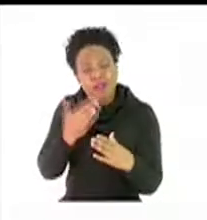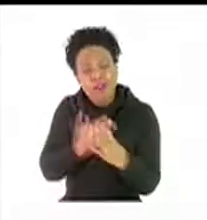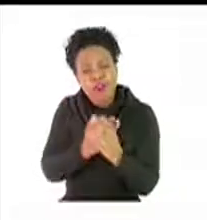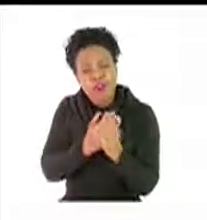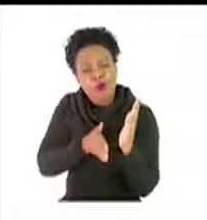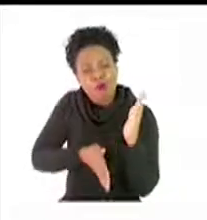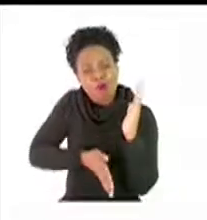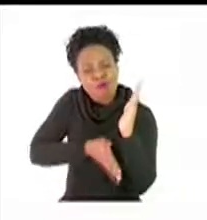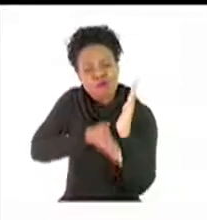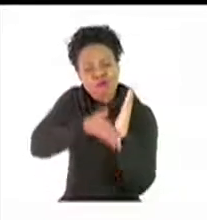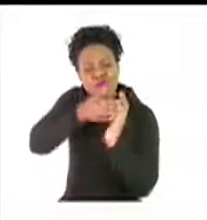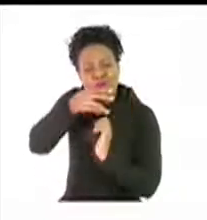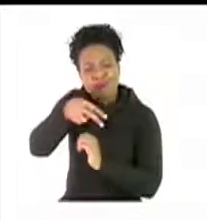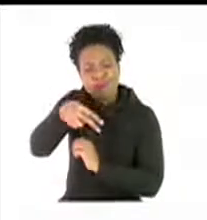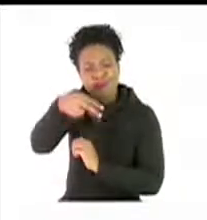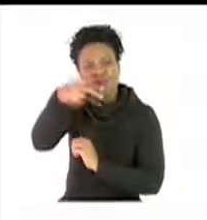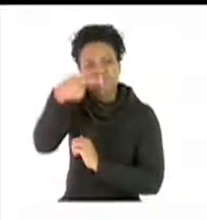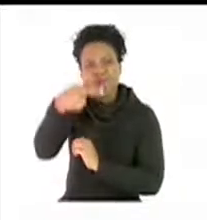high.